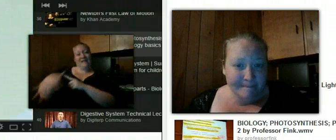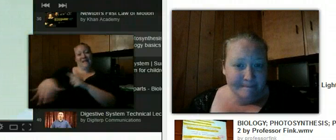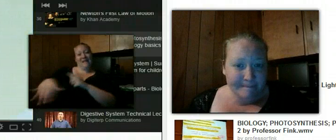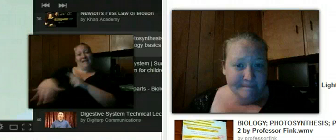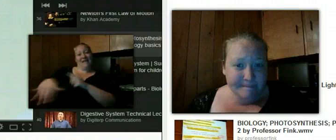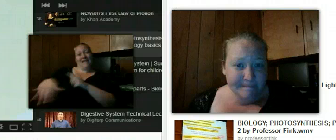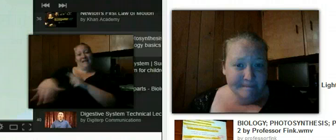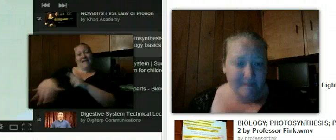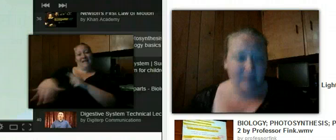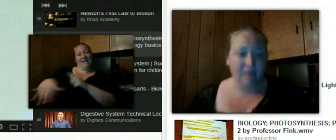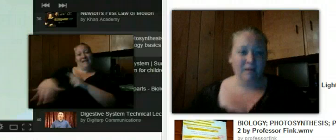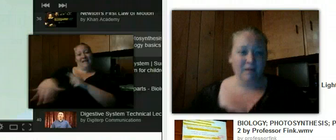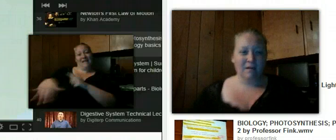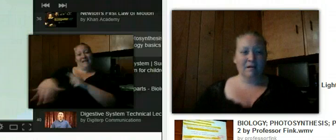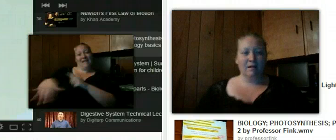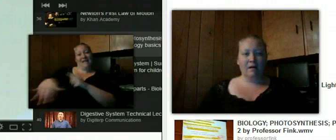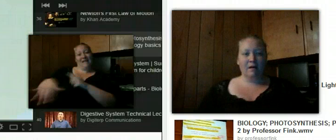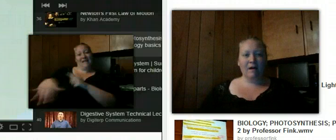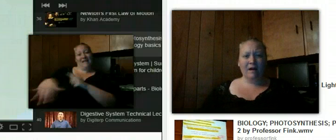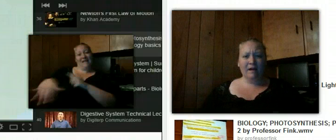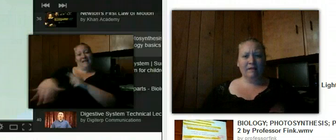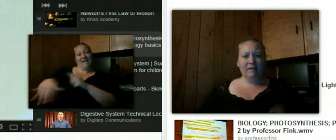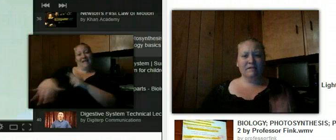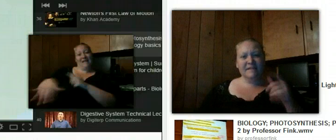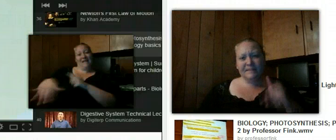mesophyll cells.